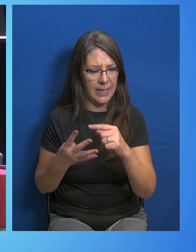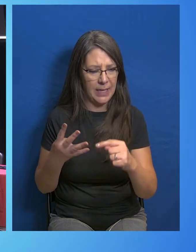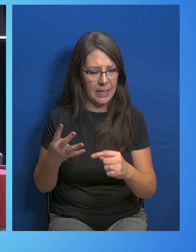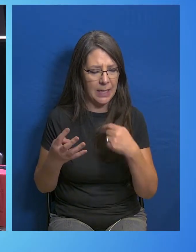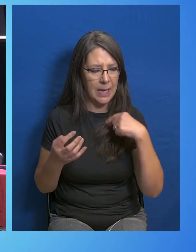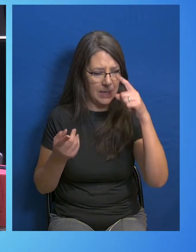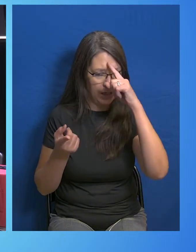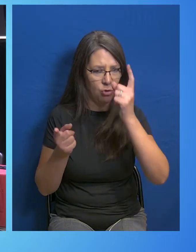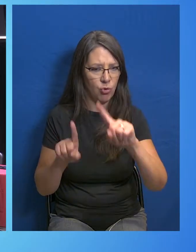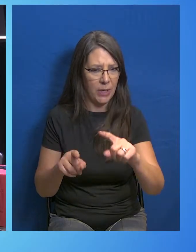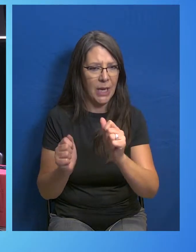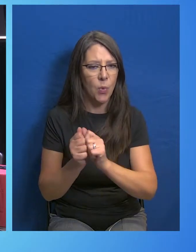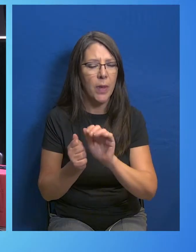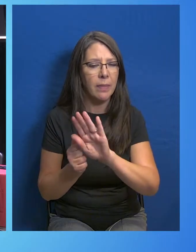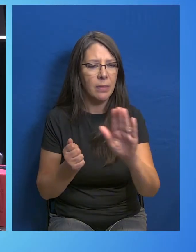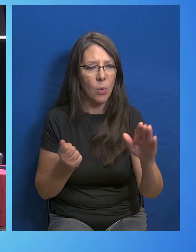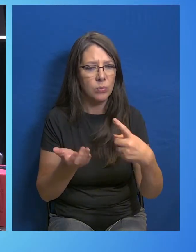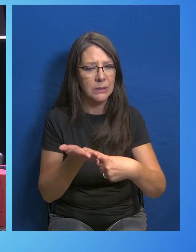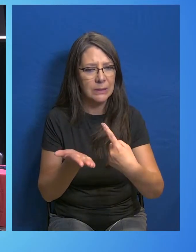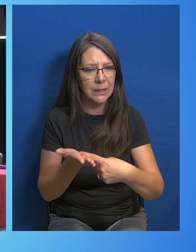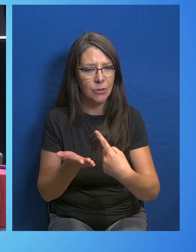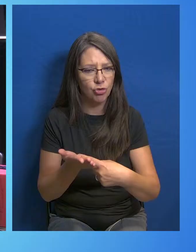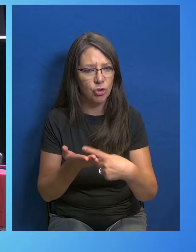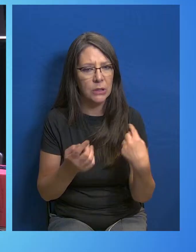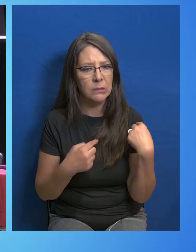what the discussion has been thus far.